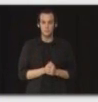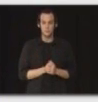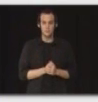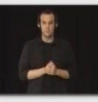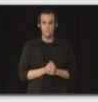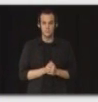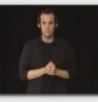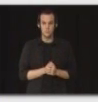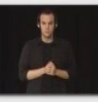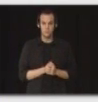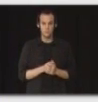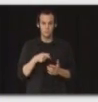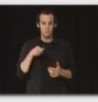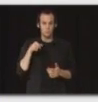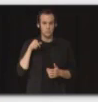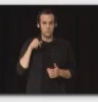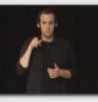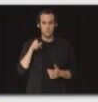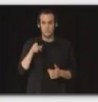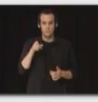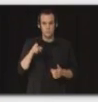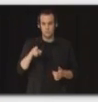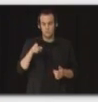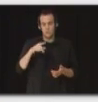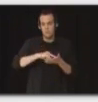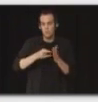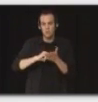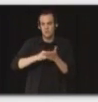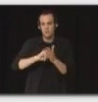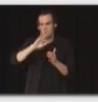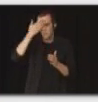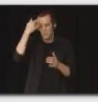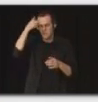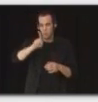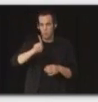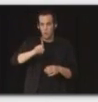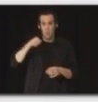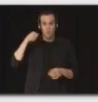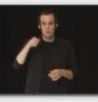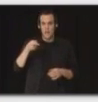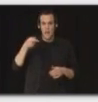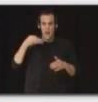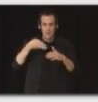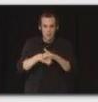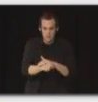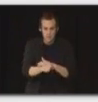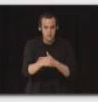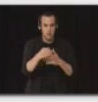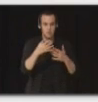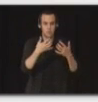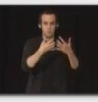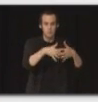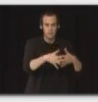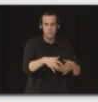And this applies to all different stages. A key result of this project has been to avoid accessibility of